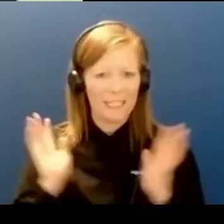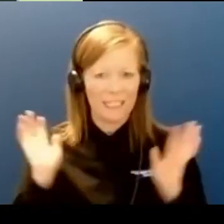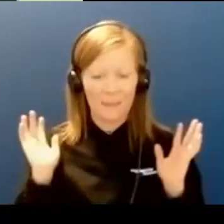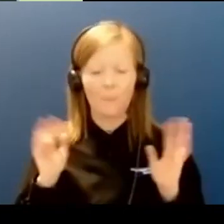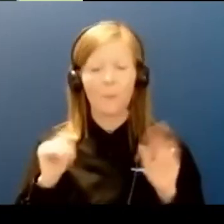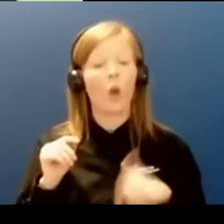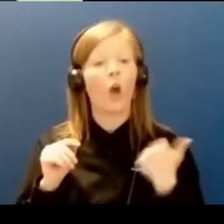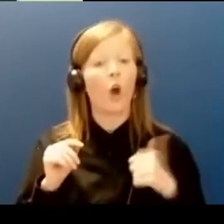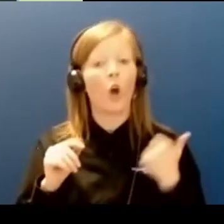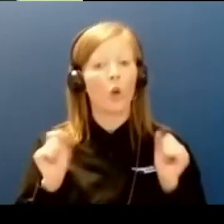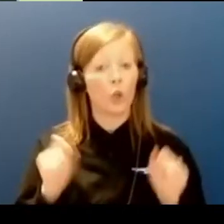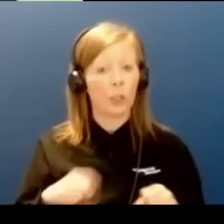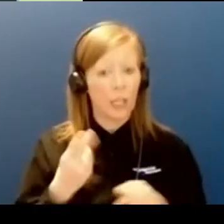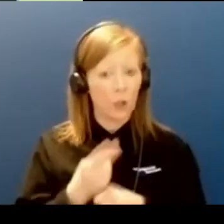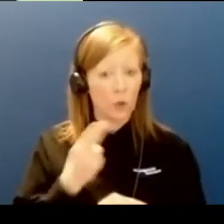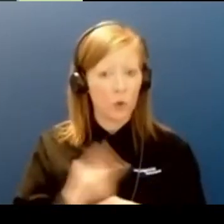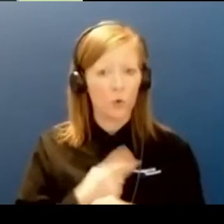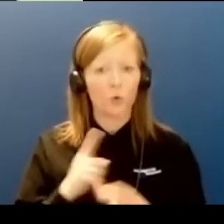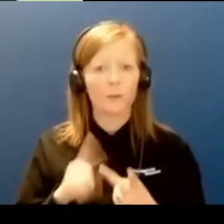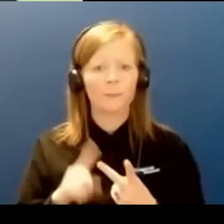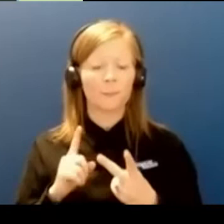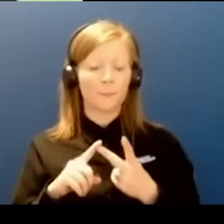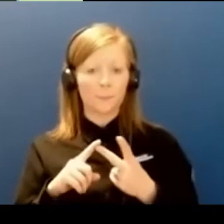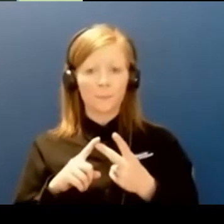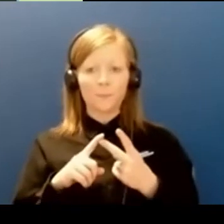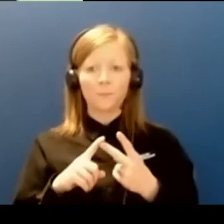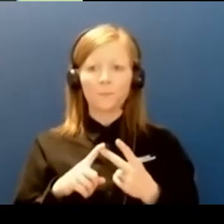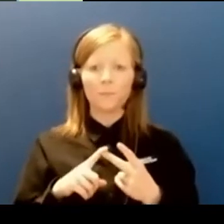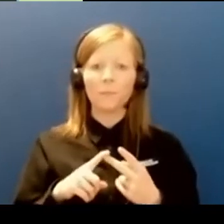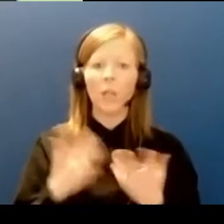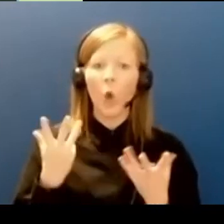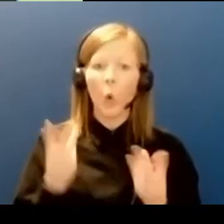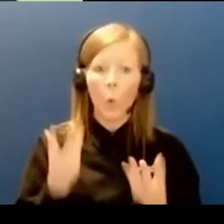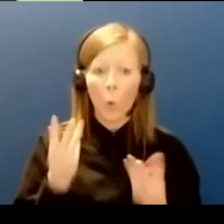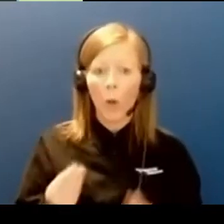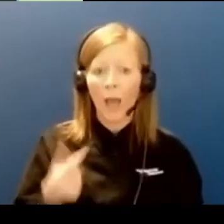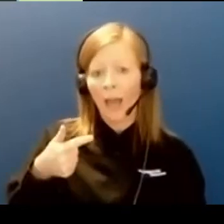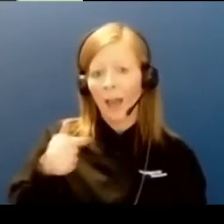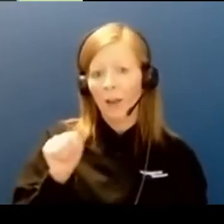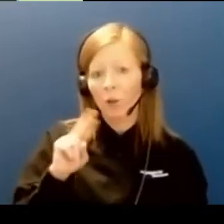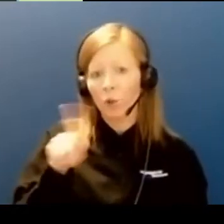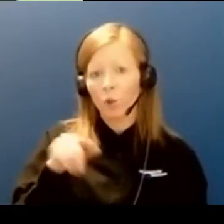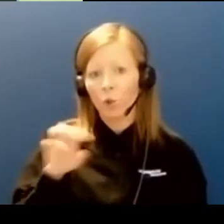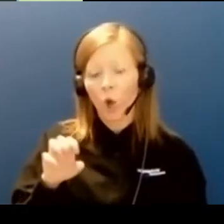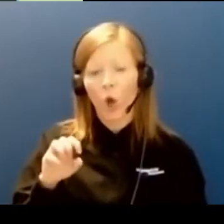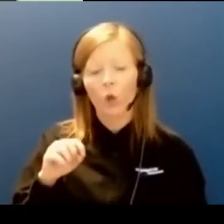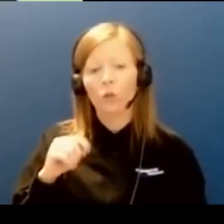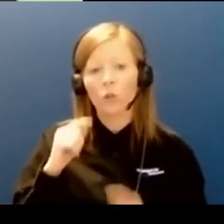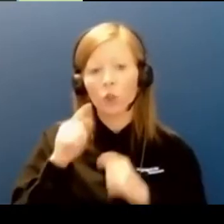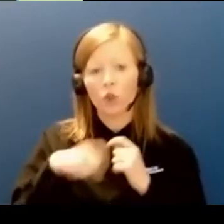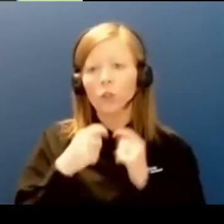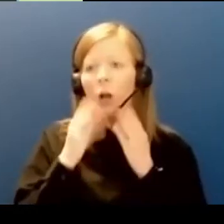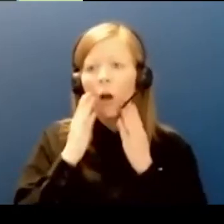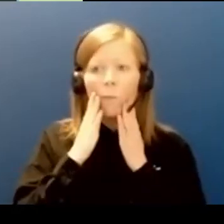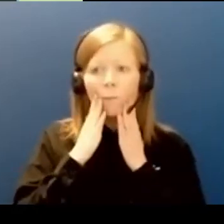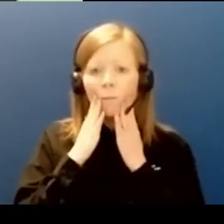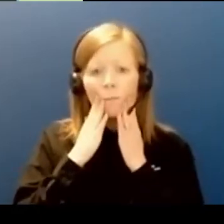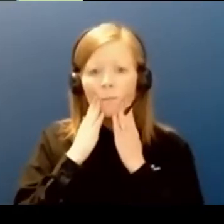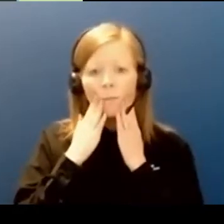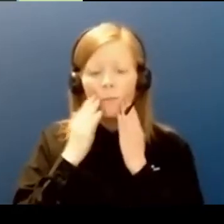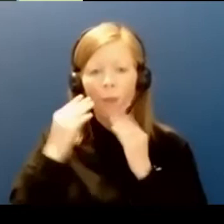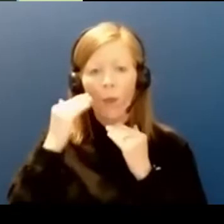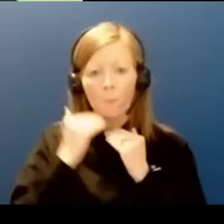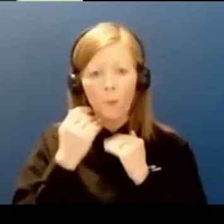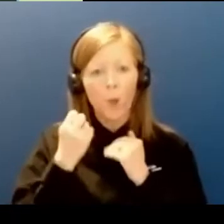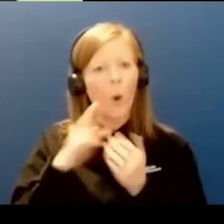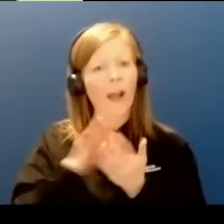use? They can use a wet gauze to just rub the gums, or a clean finger can